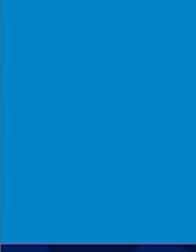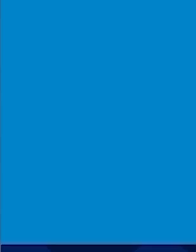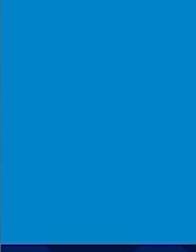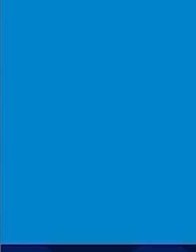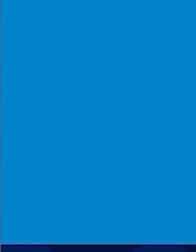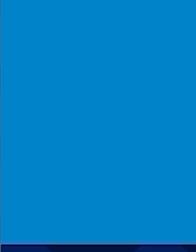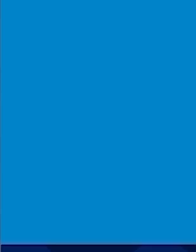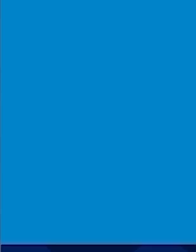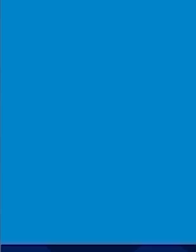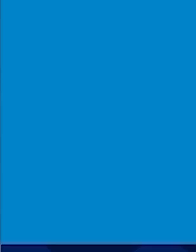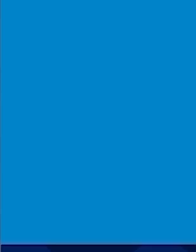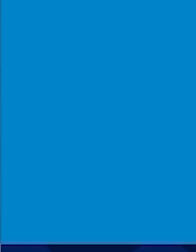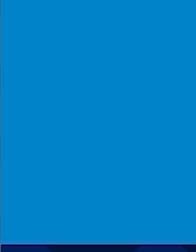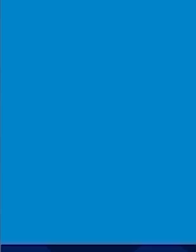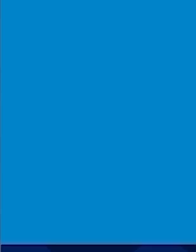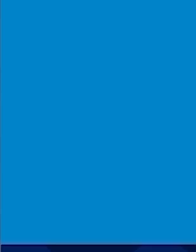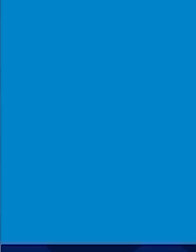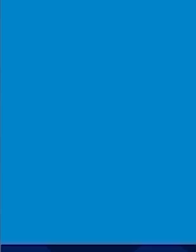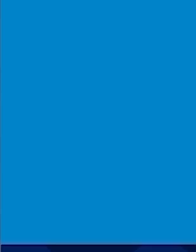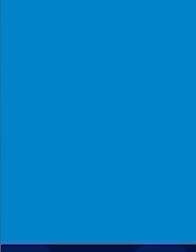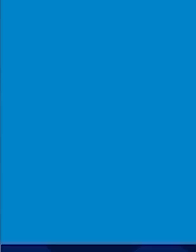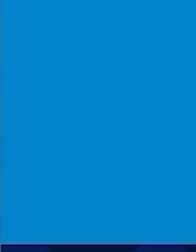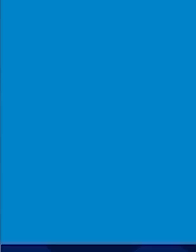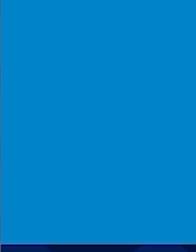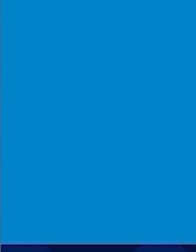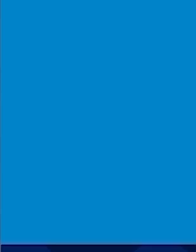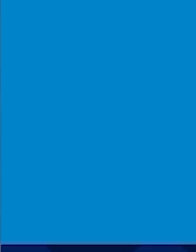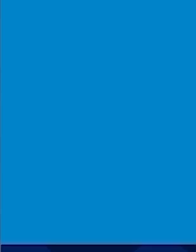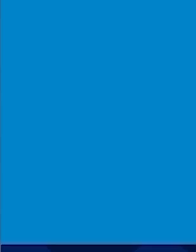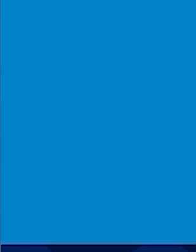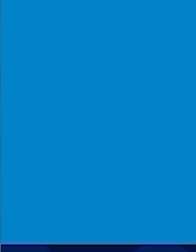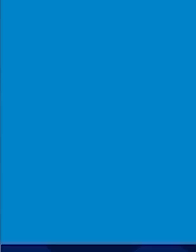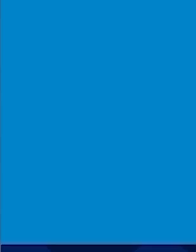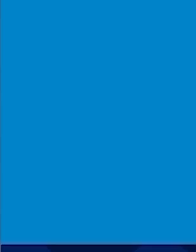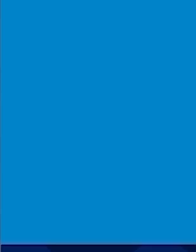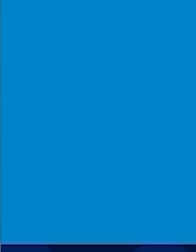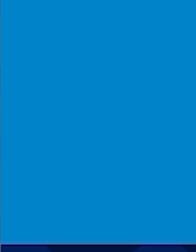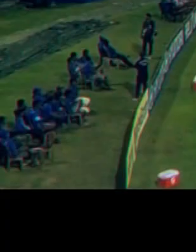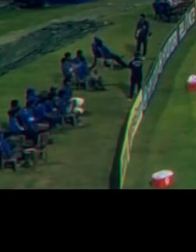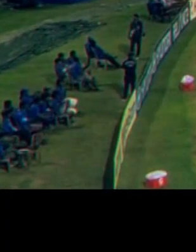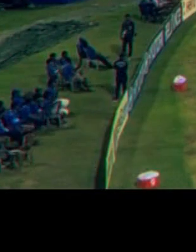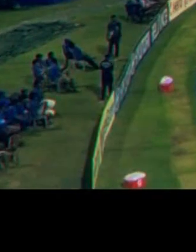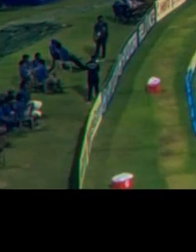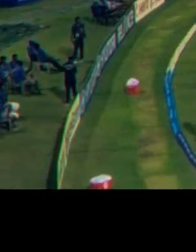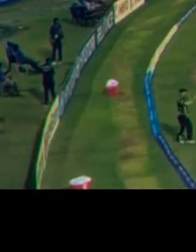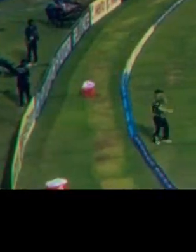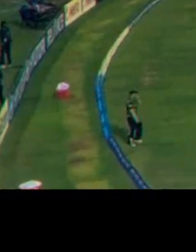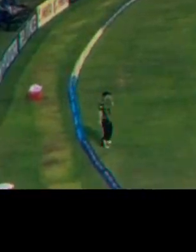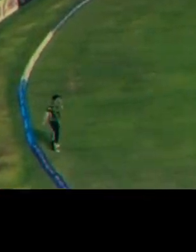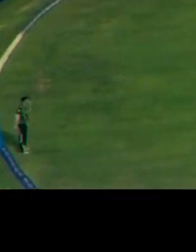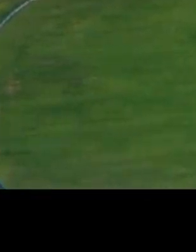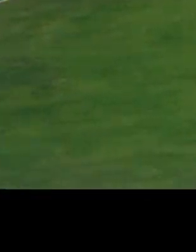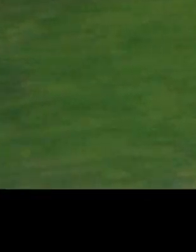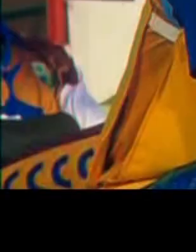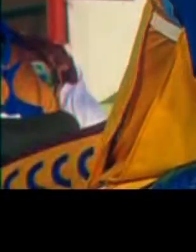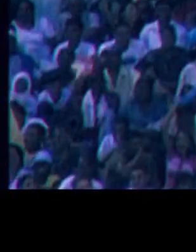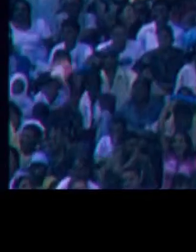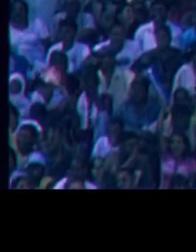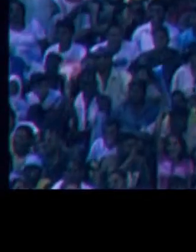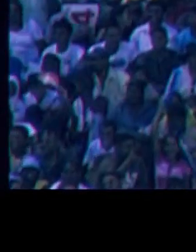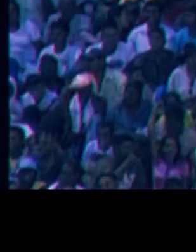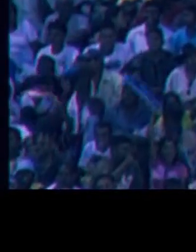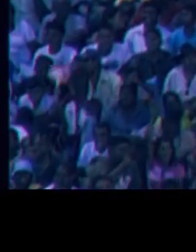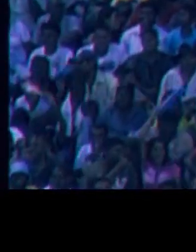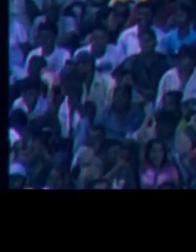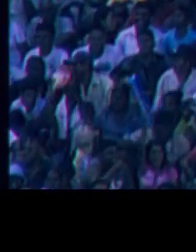Rediscover Flow at discoverflow.co. Flow, inspired by you. In these moments, we